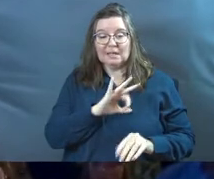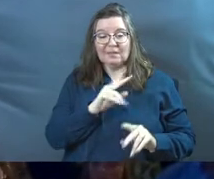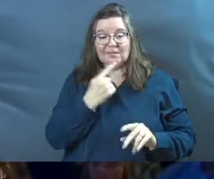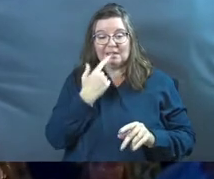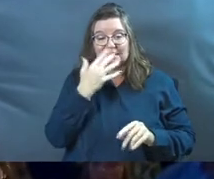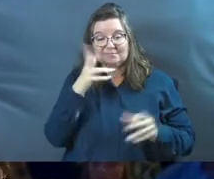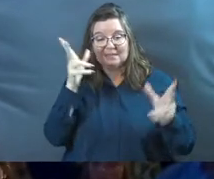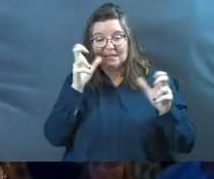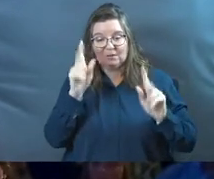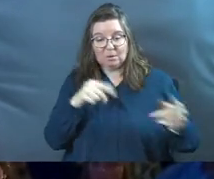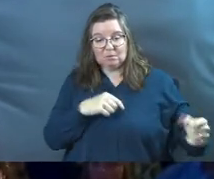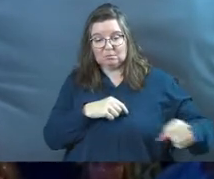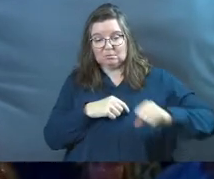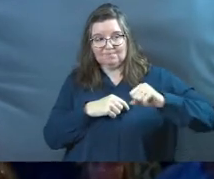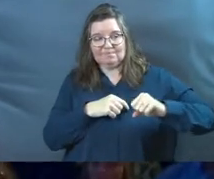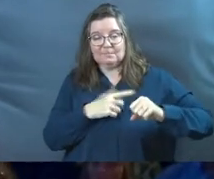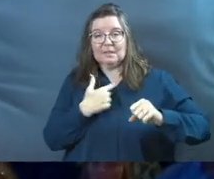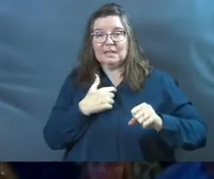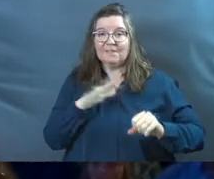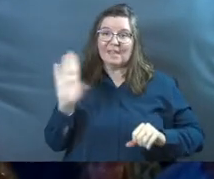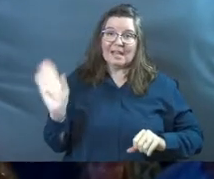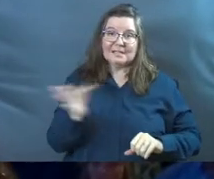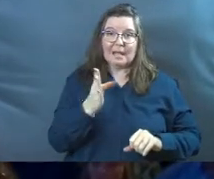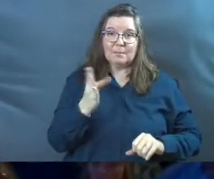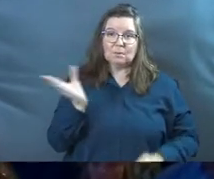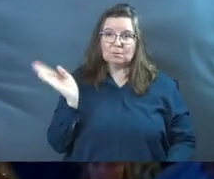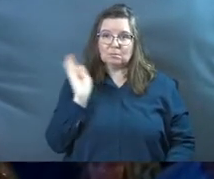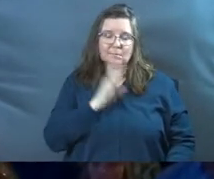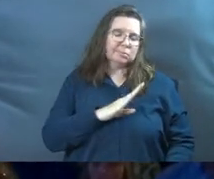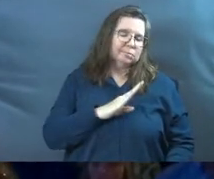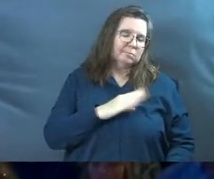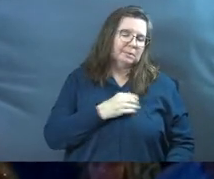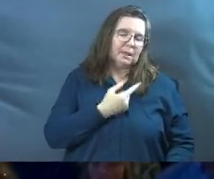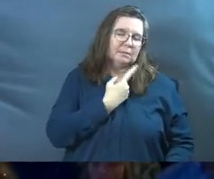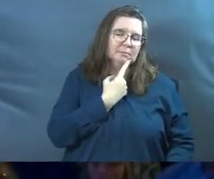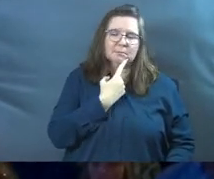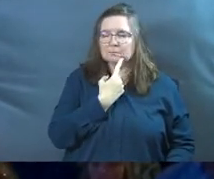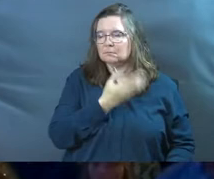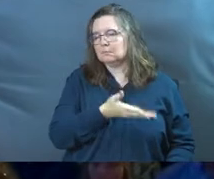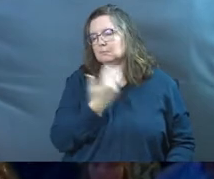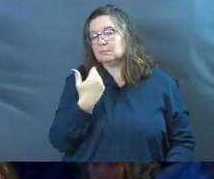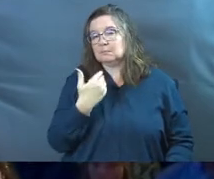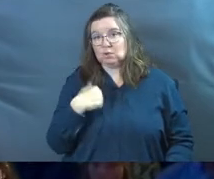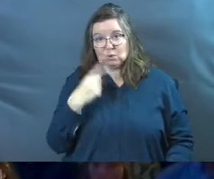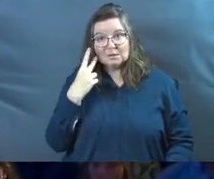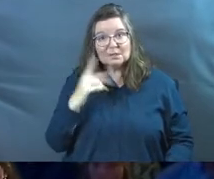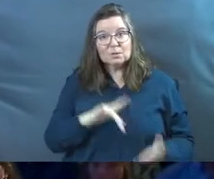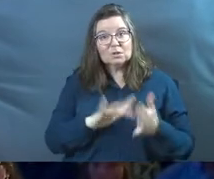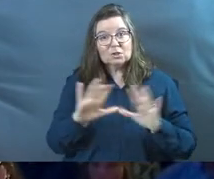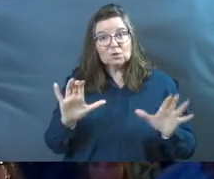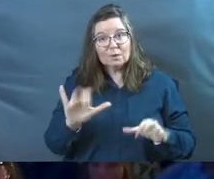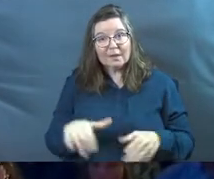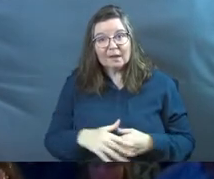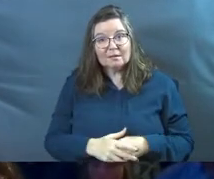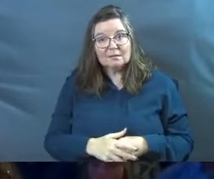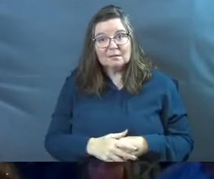anyone slaps you on the right cheek, turn to them the other cheek also. Do you see what Jesus is